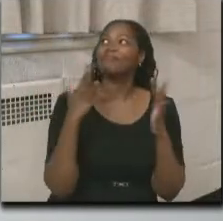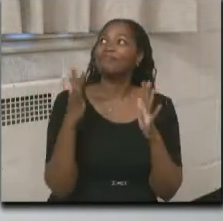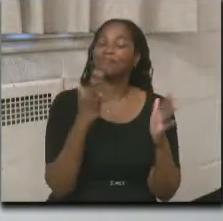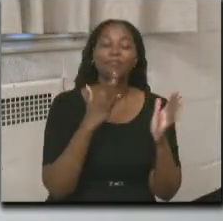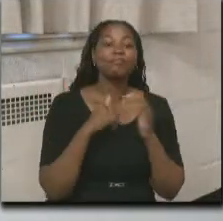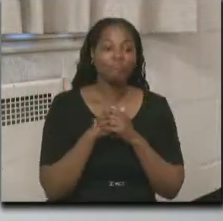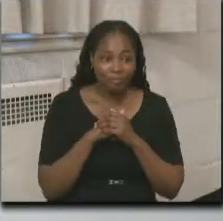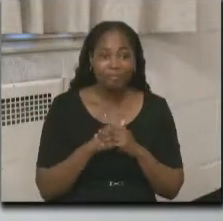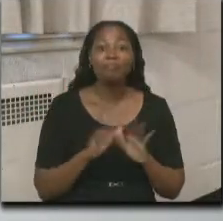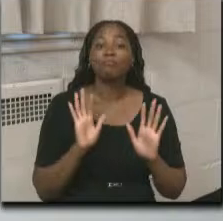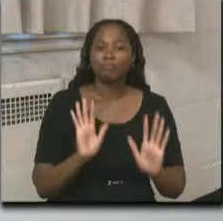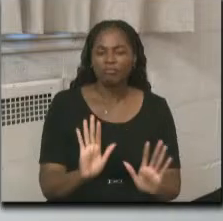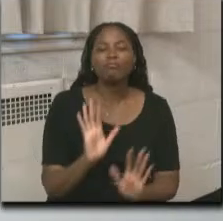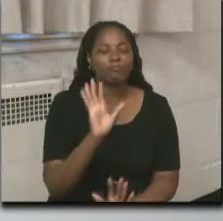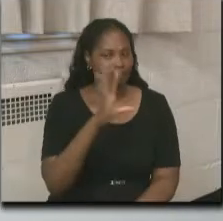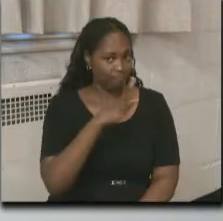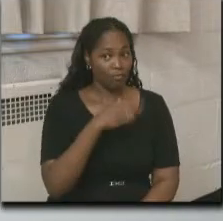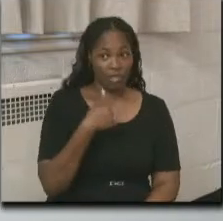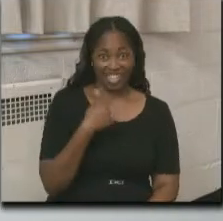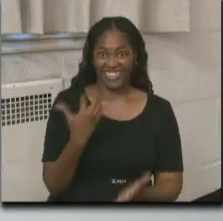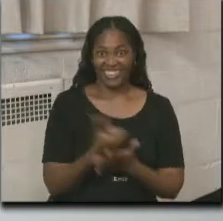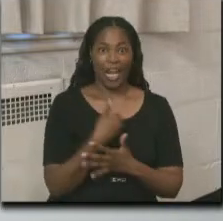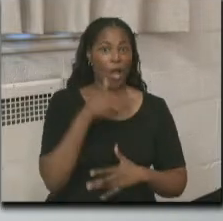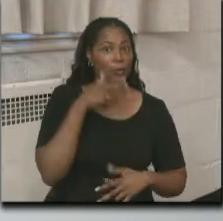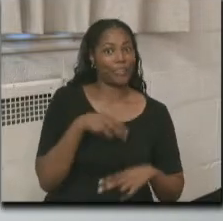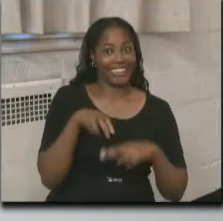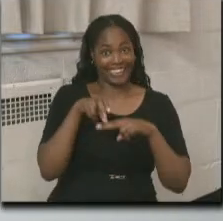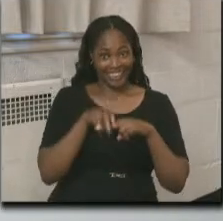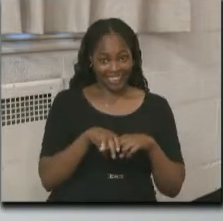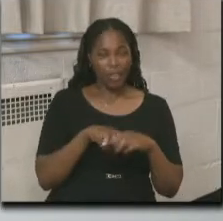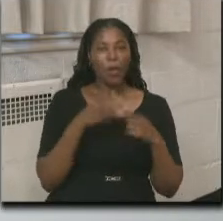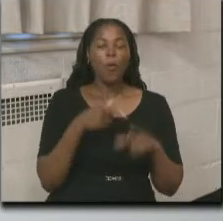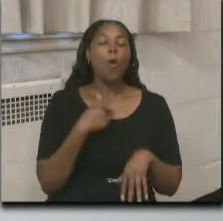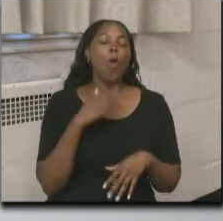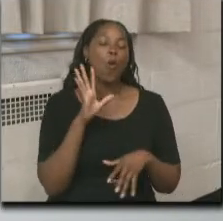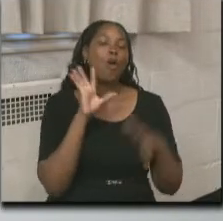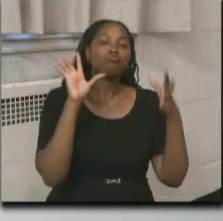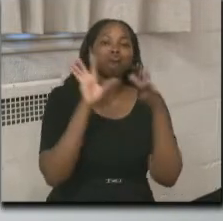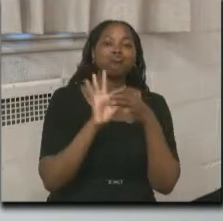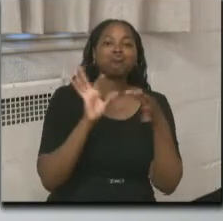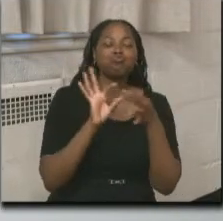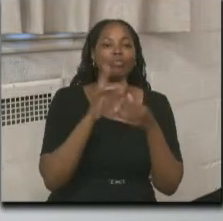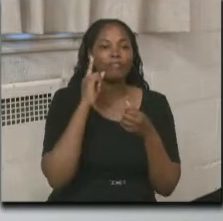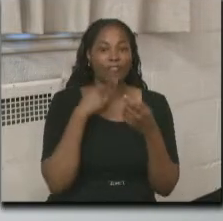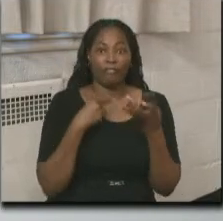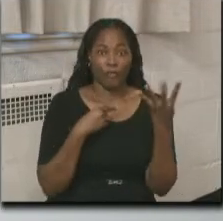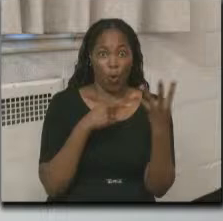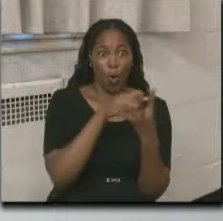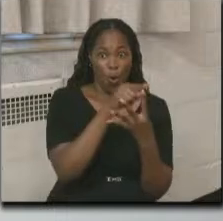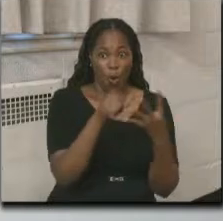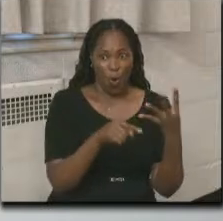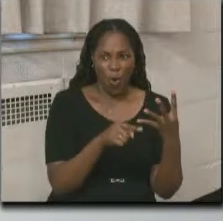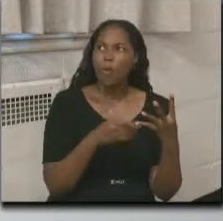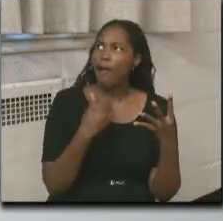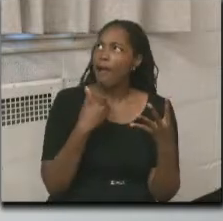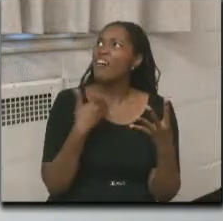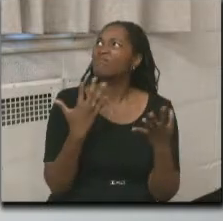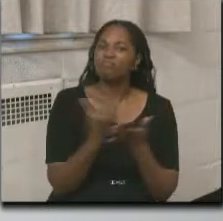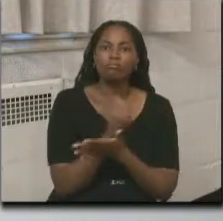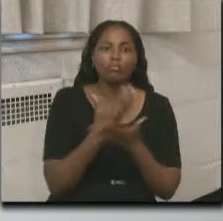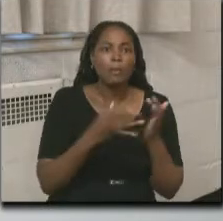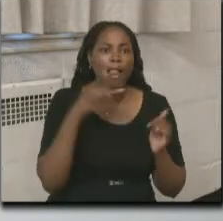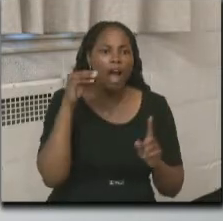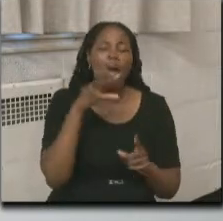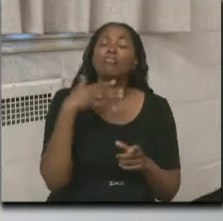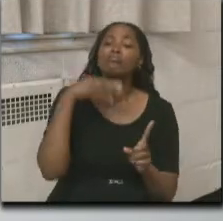All right, so I am going to sit in this seat while we say something to our 4. We do have a couple of lights right here, and so let's get started with Dr.